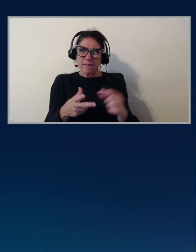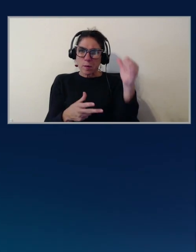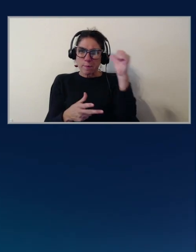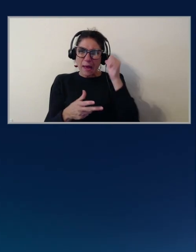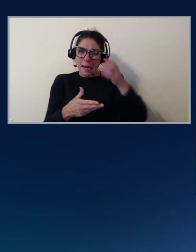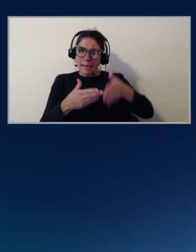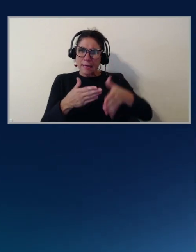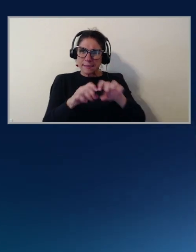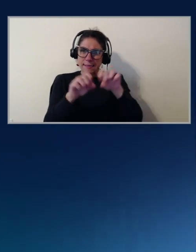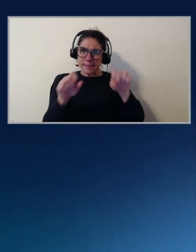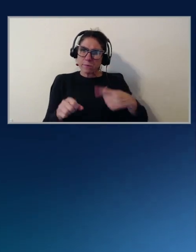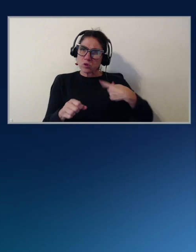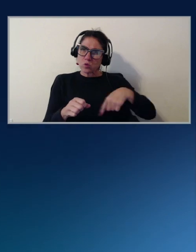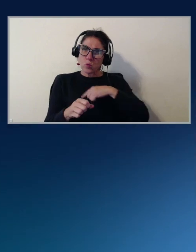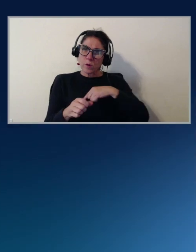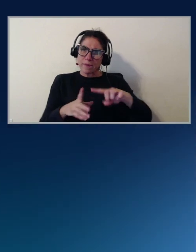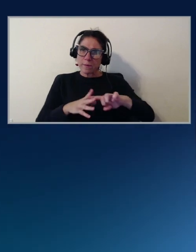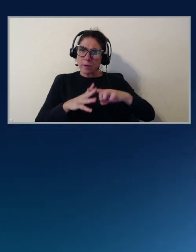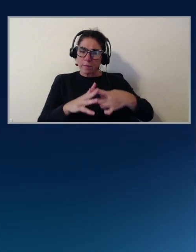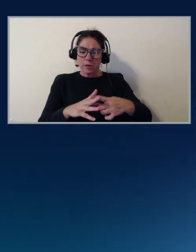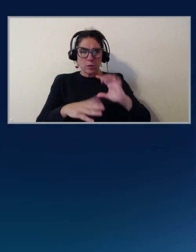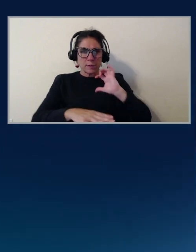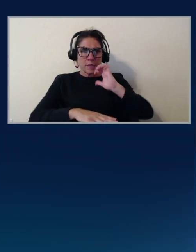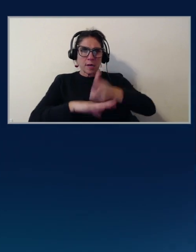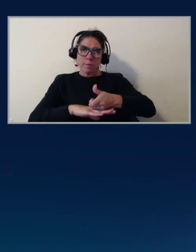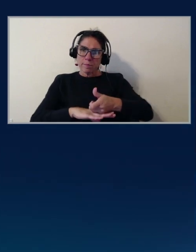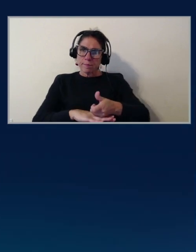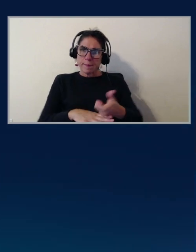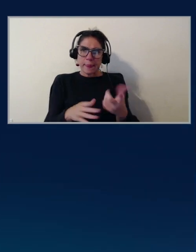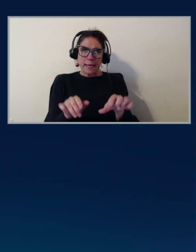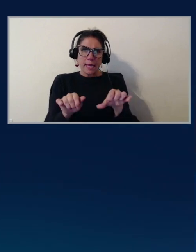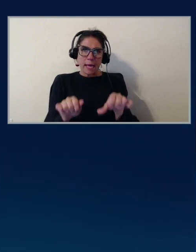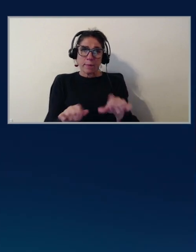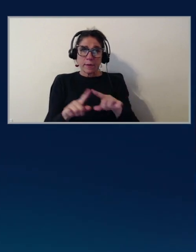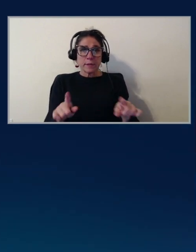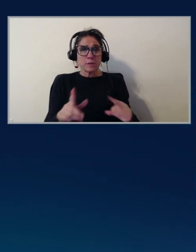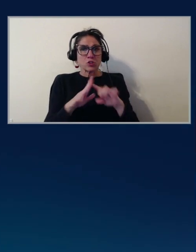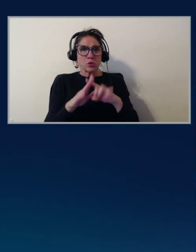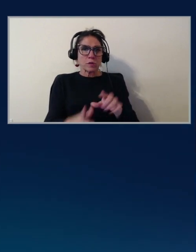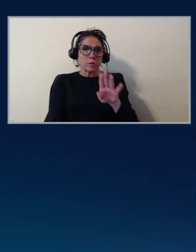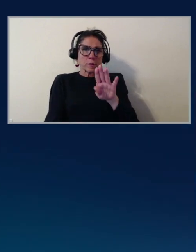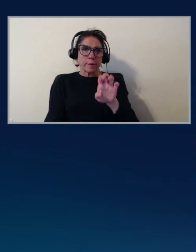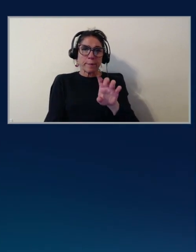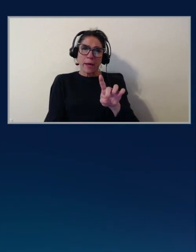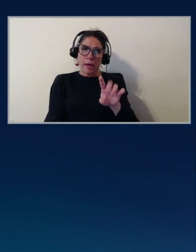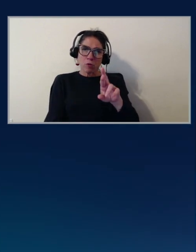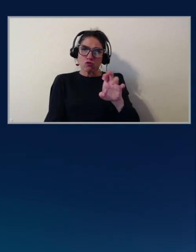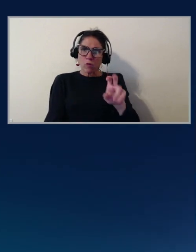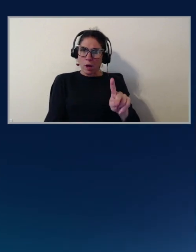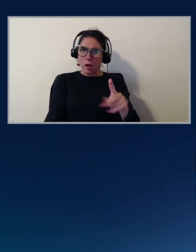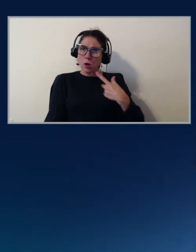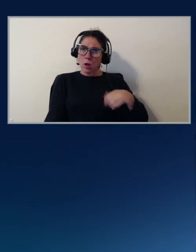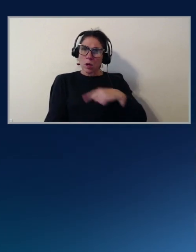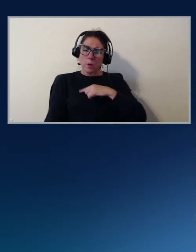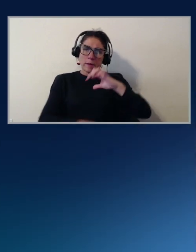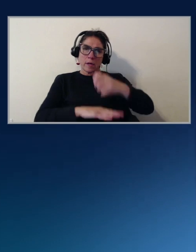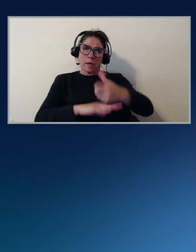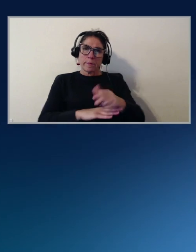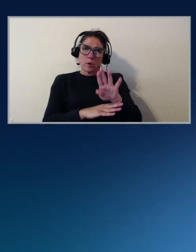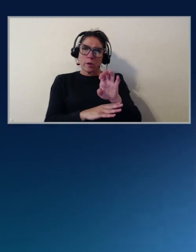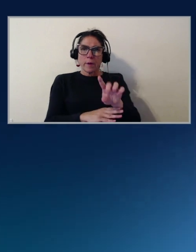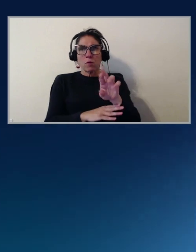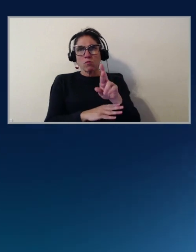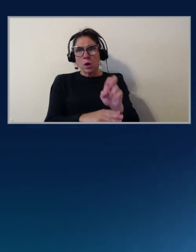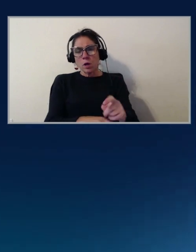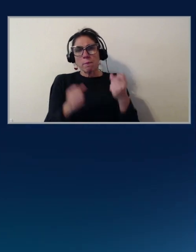we've implemented to build these capabilities with, but it all starts with Bedrock. So we built this product on Bedrock. We're using multiple